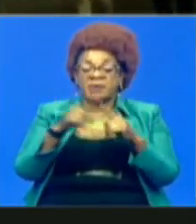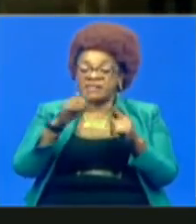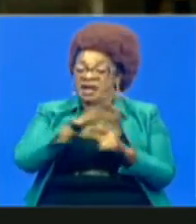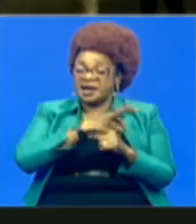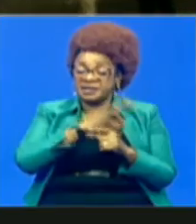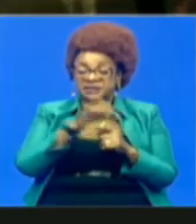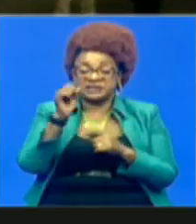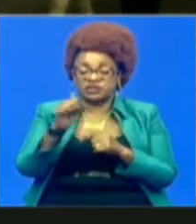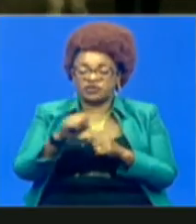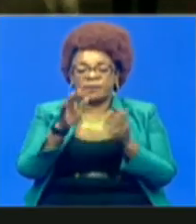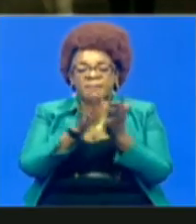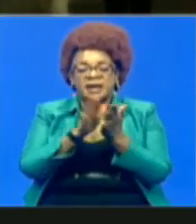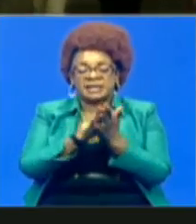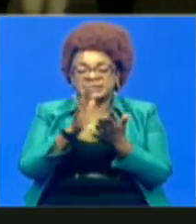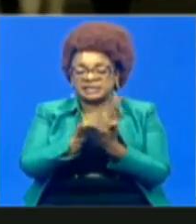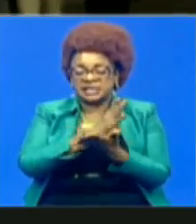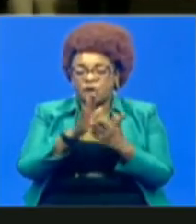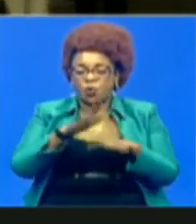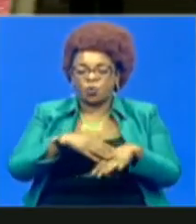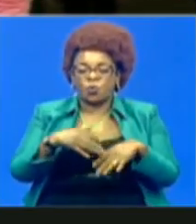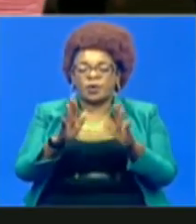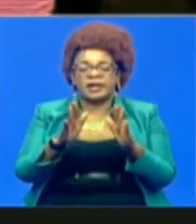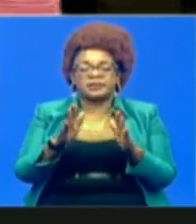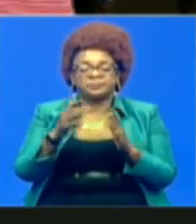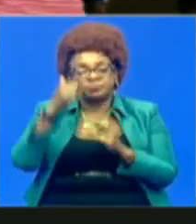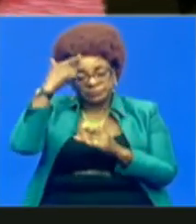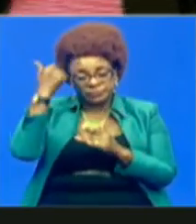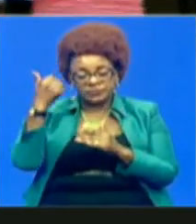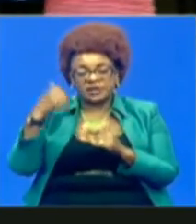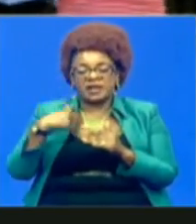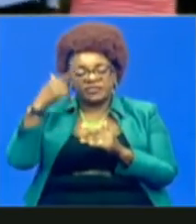banking sector on the way, investors are banking on the year's